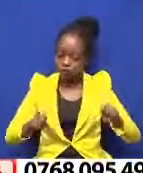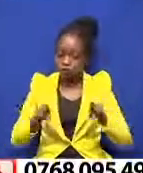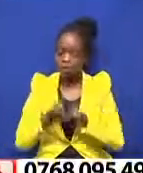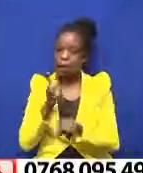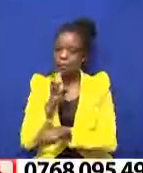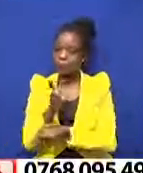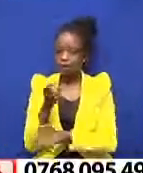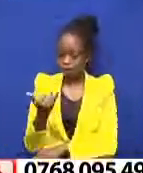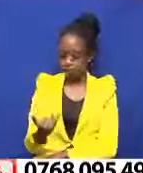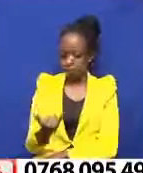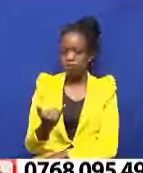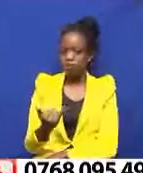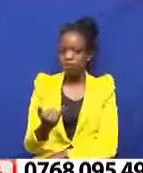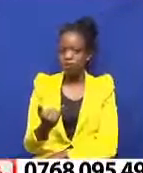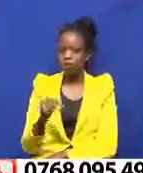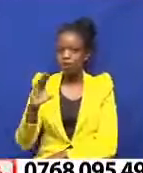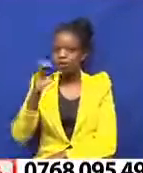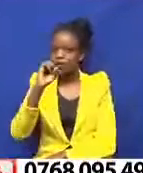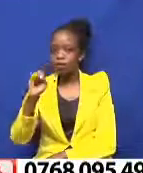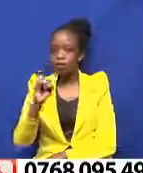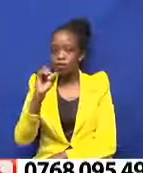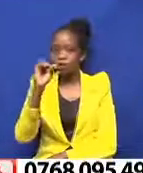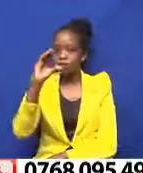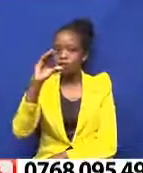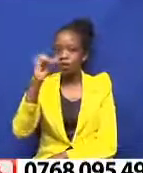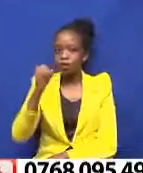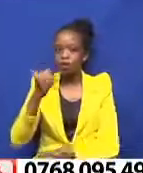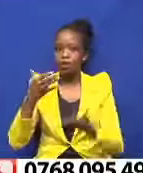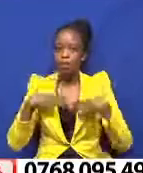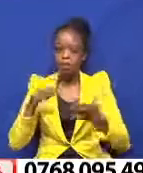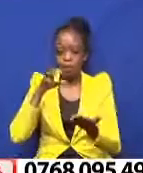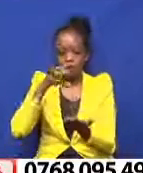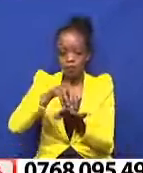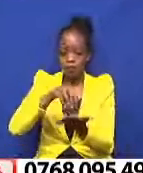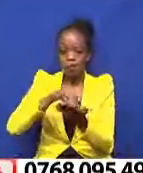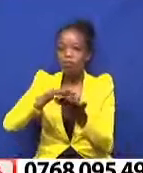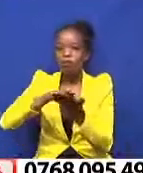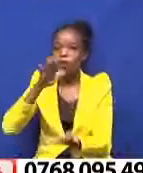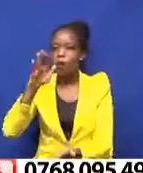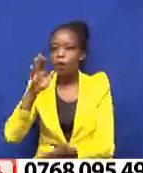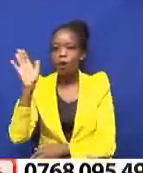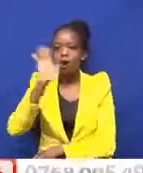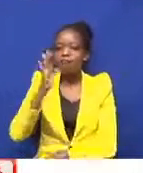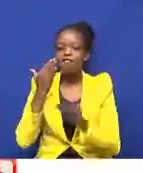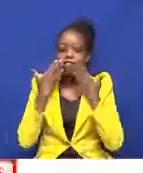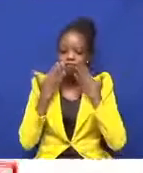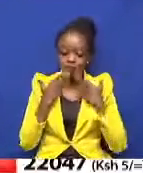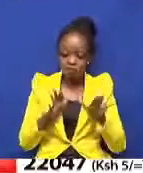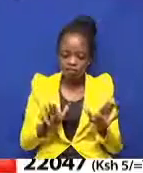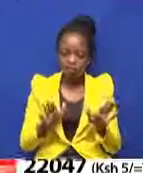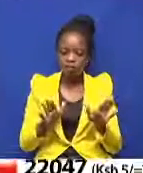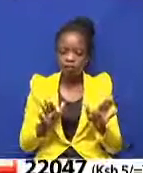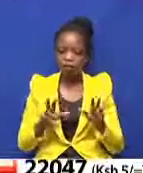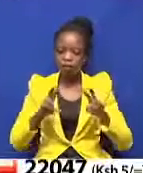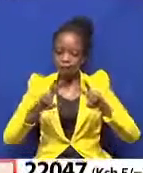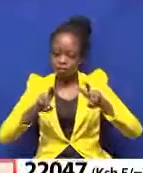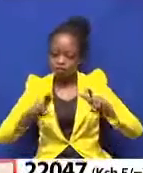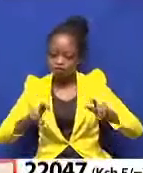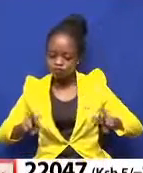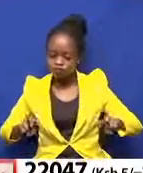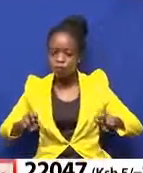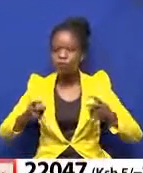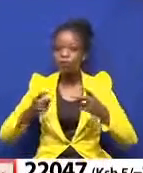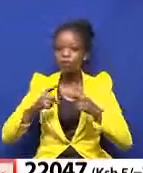here, you are an OCS of a station where there are so many cases that have never been concluded. Investigations that